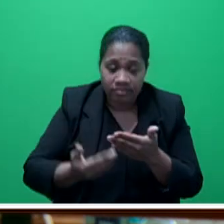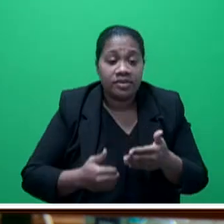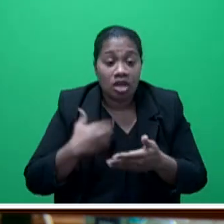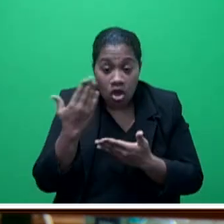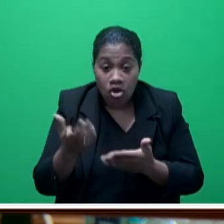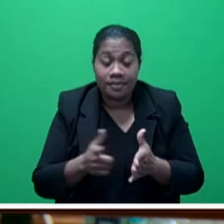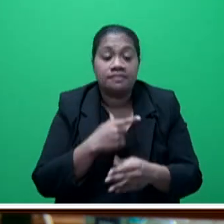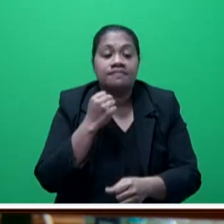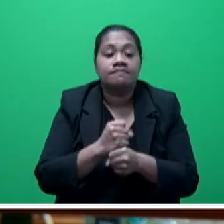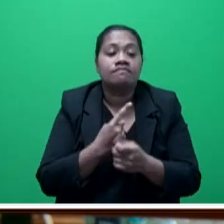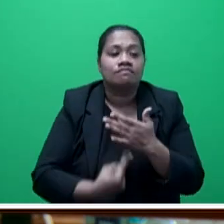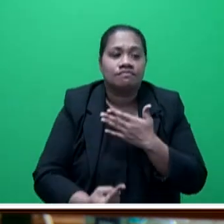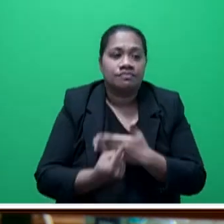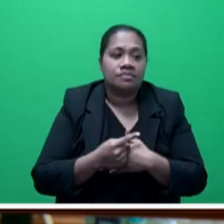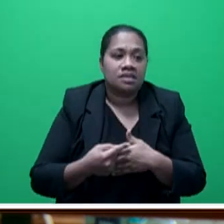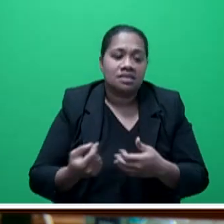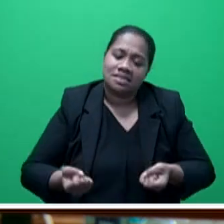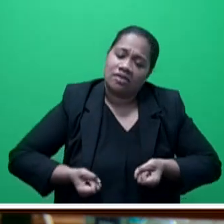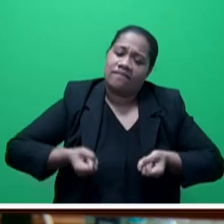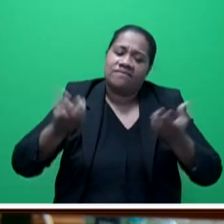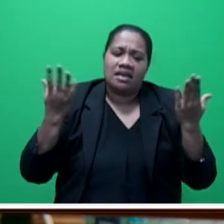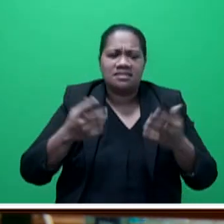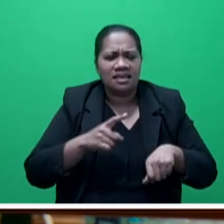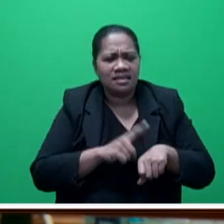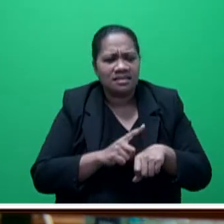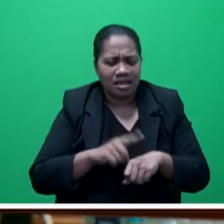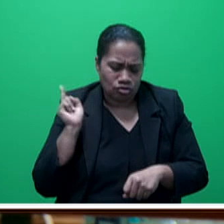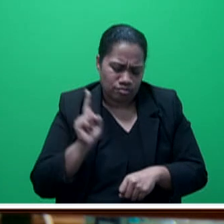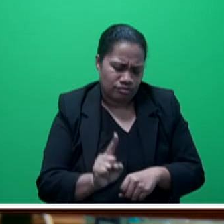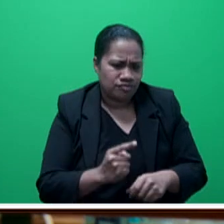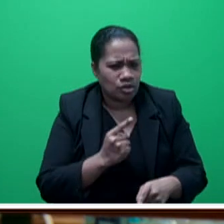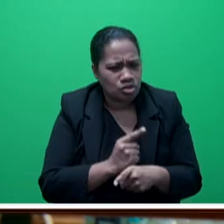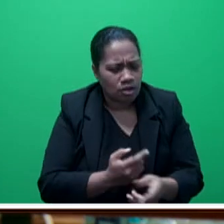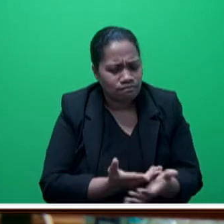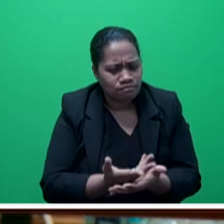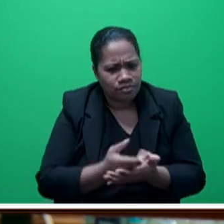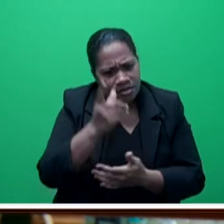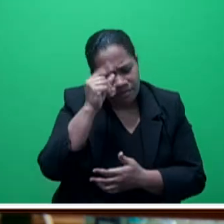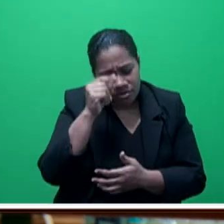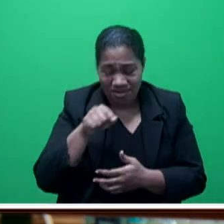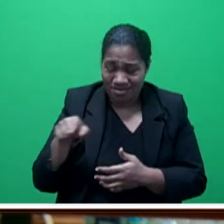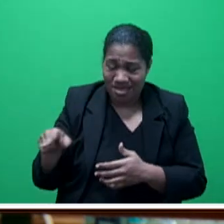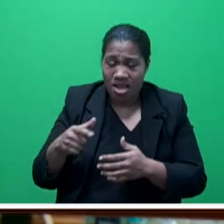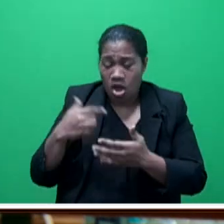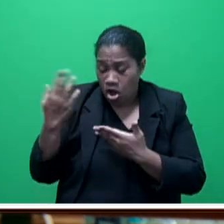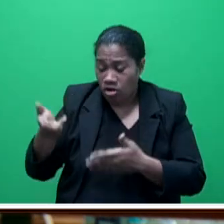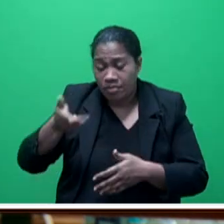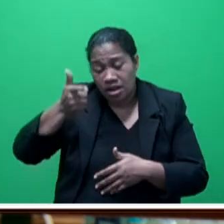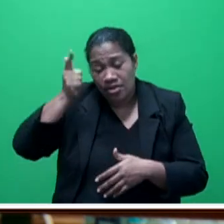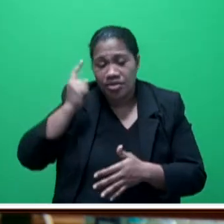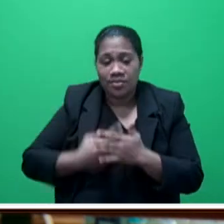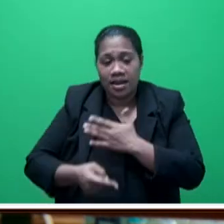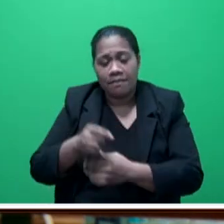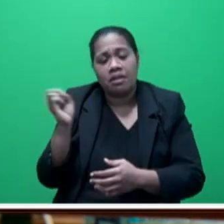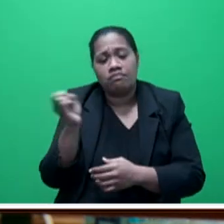personal time and sleep to go out on the ground and talk to Fijians while Honourable Lenona was posting pictures of birthday cakes on her